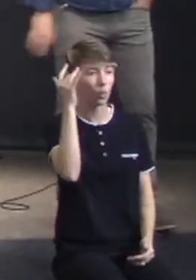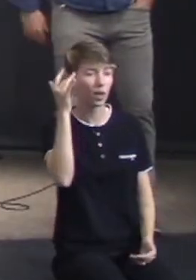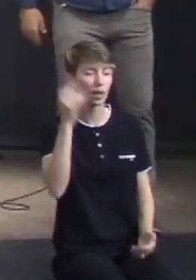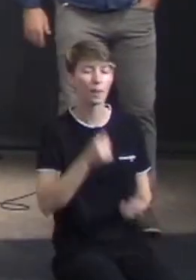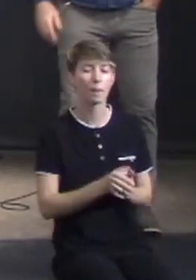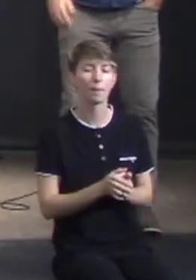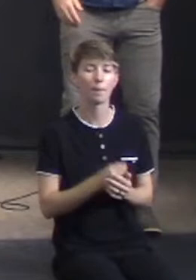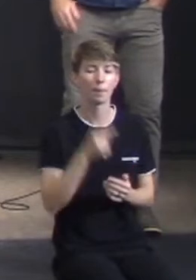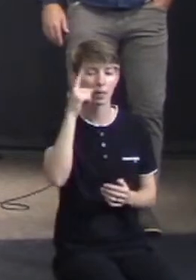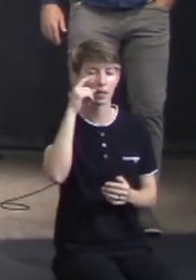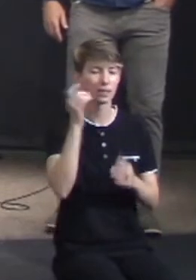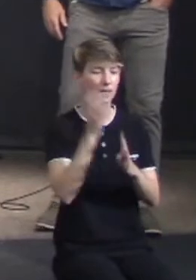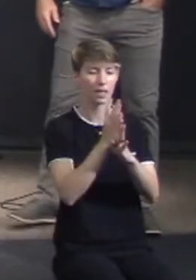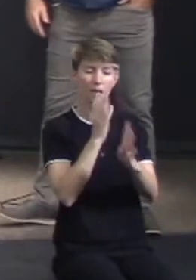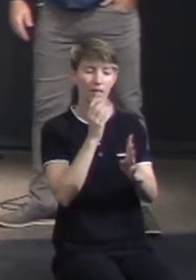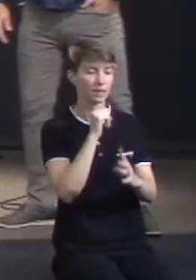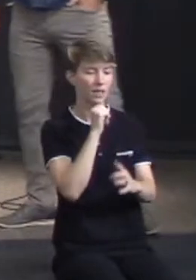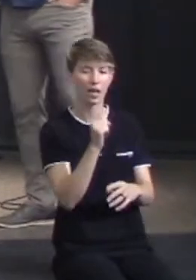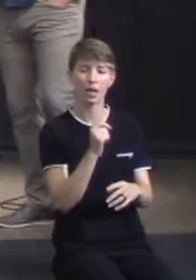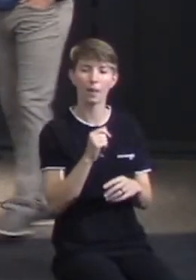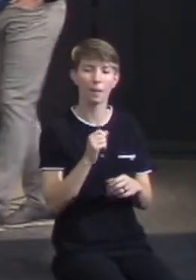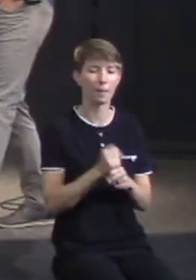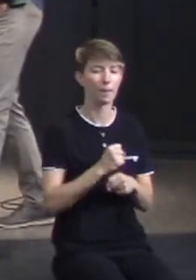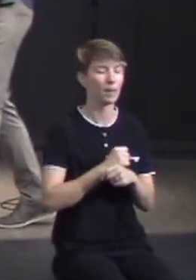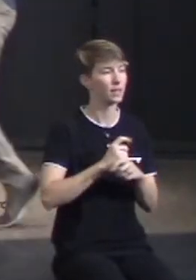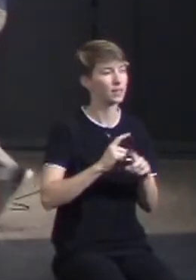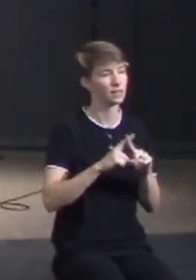this from the DMV, don't you?